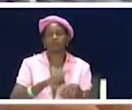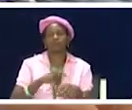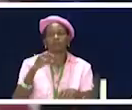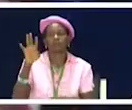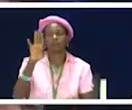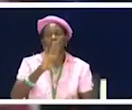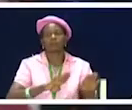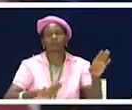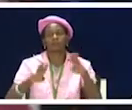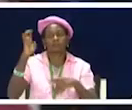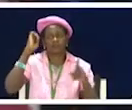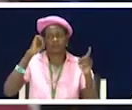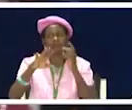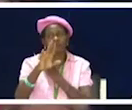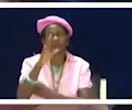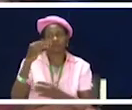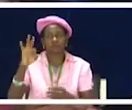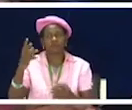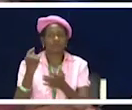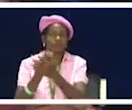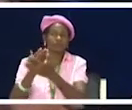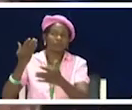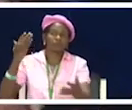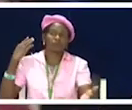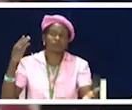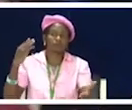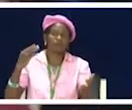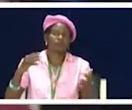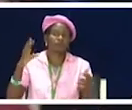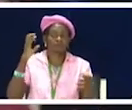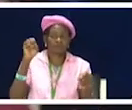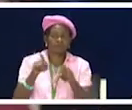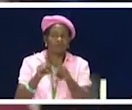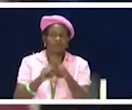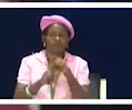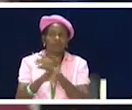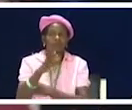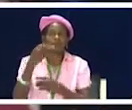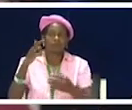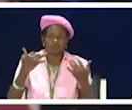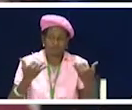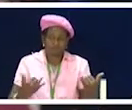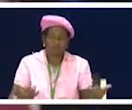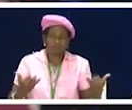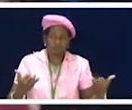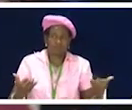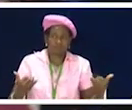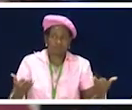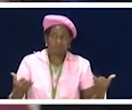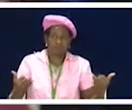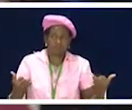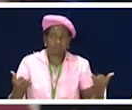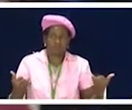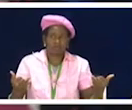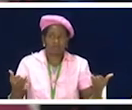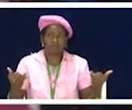trouble. He's the God of the past, but he's also the God of the present.